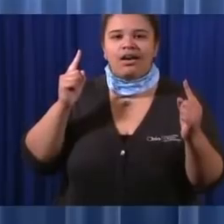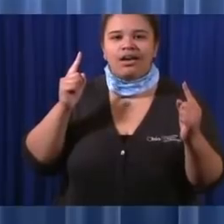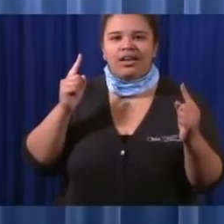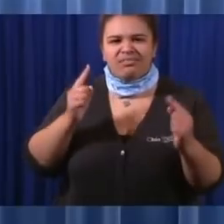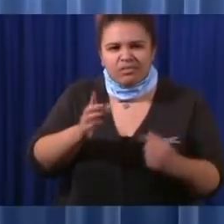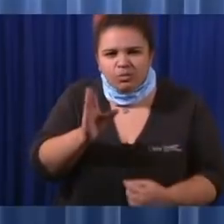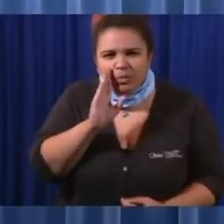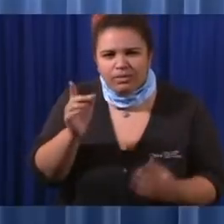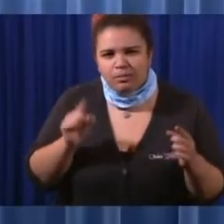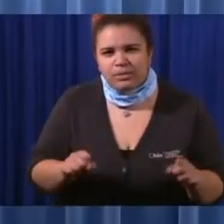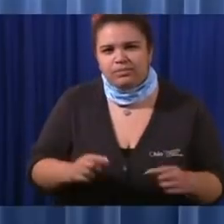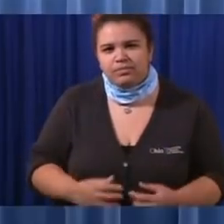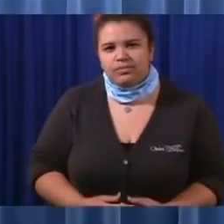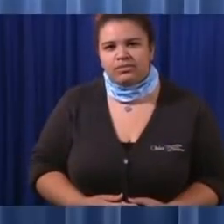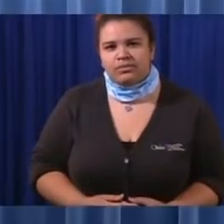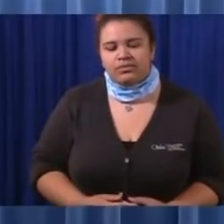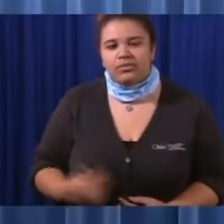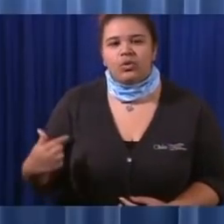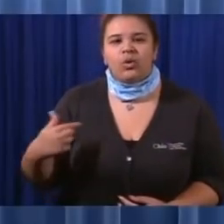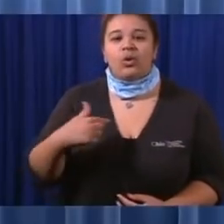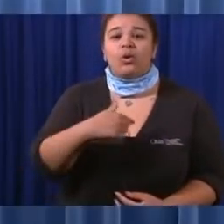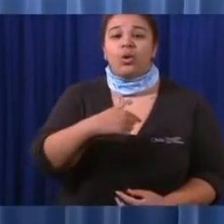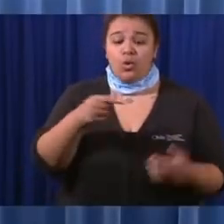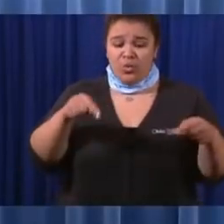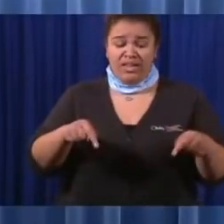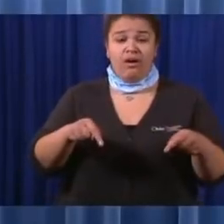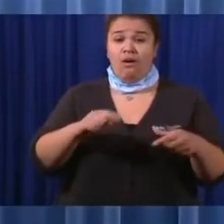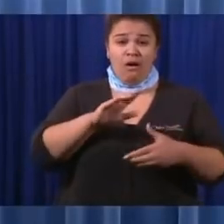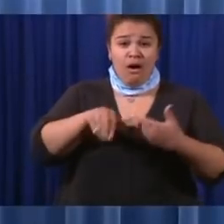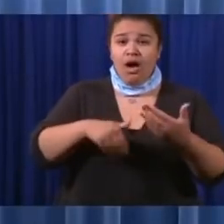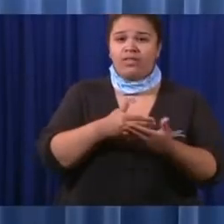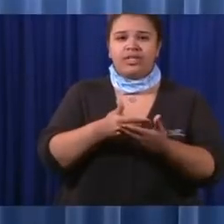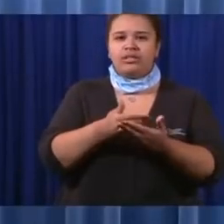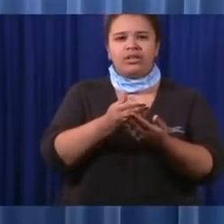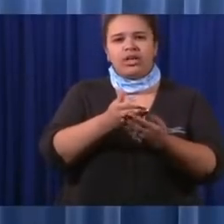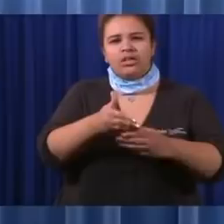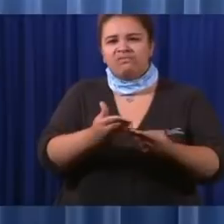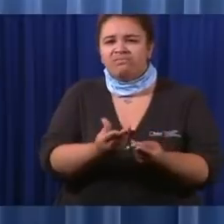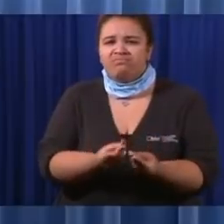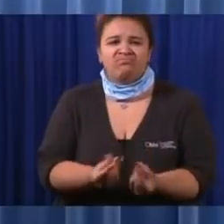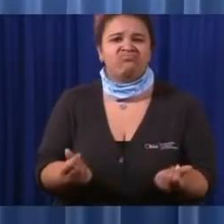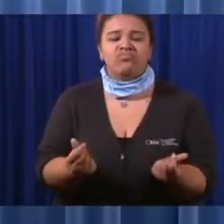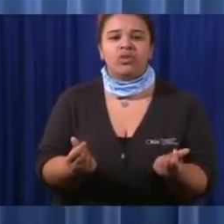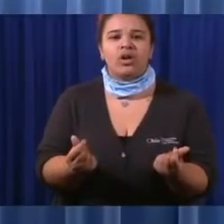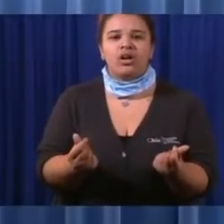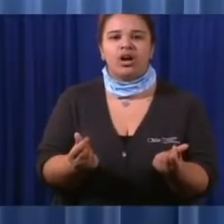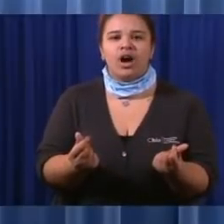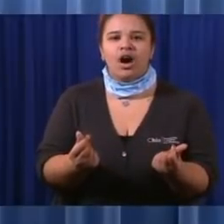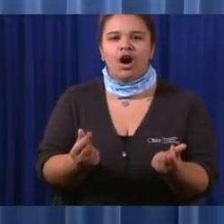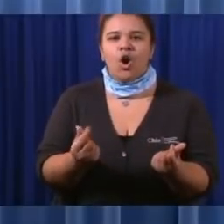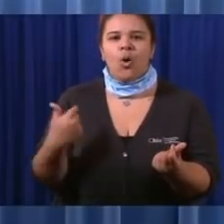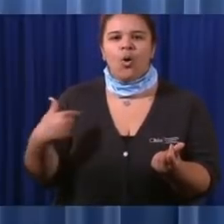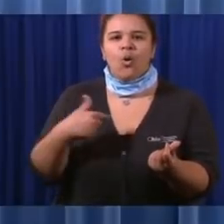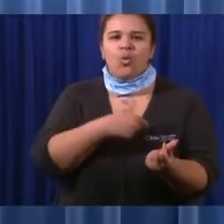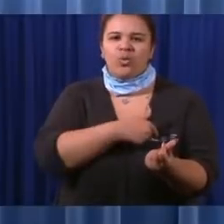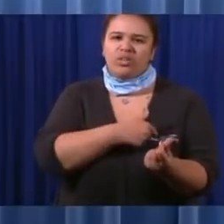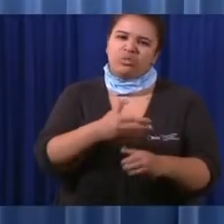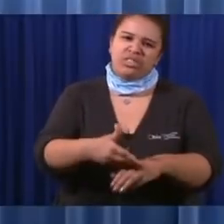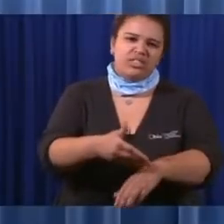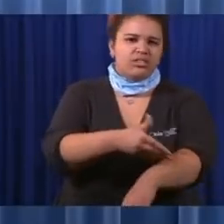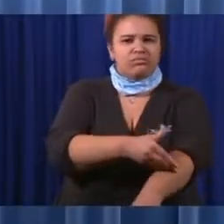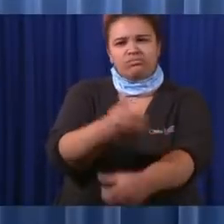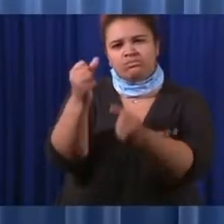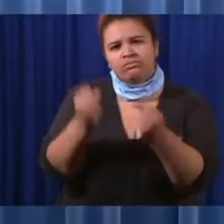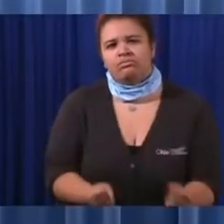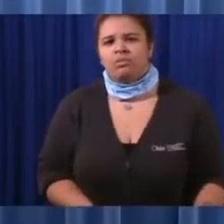more resilient, and we will do things that matter, things that will make a difference to help ensure that